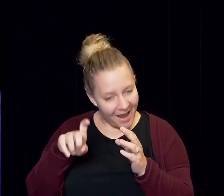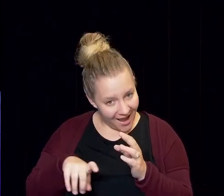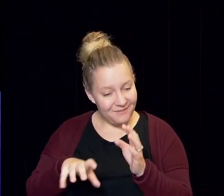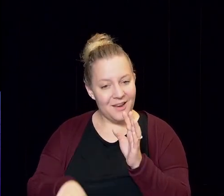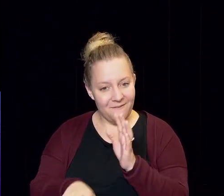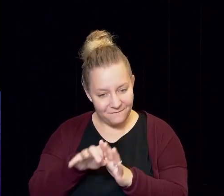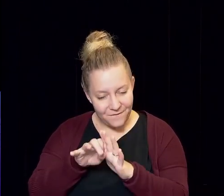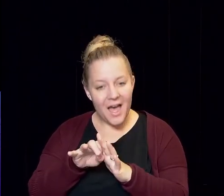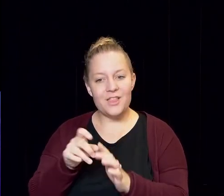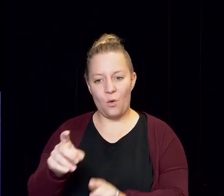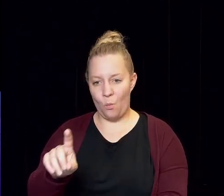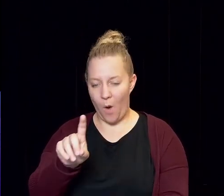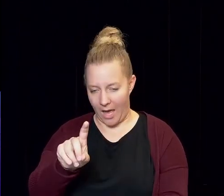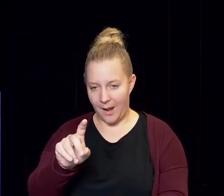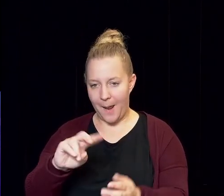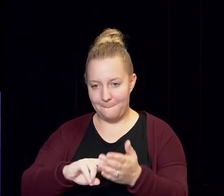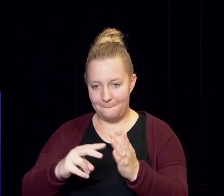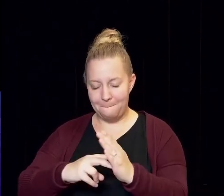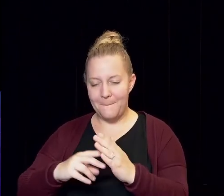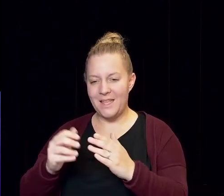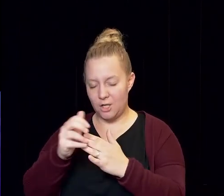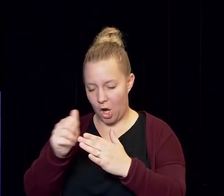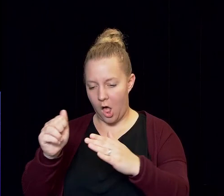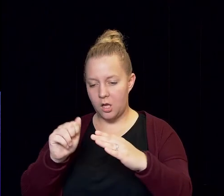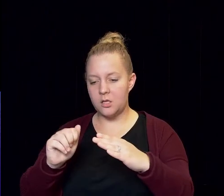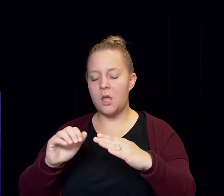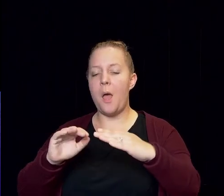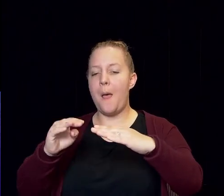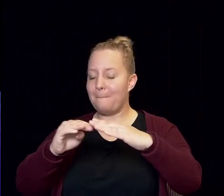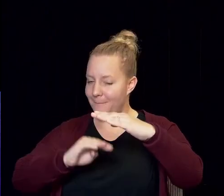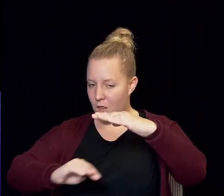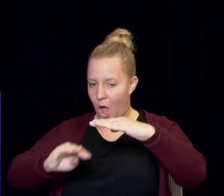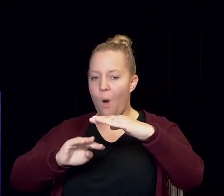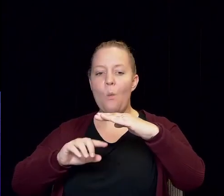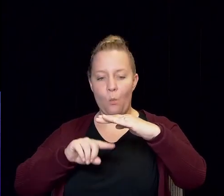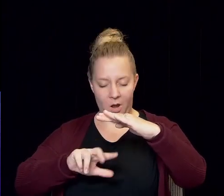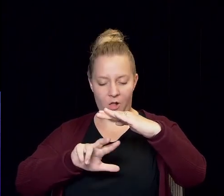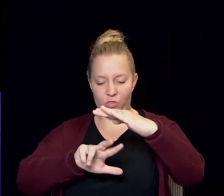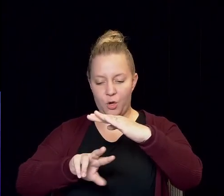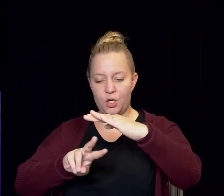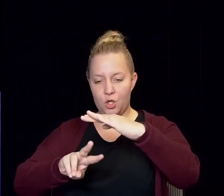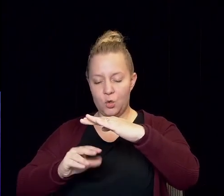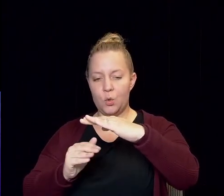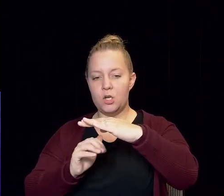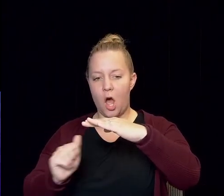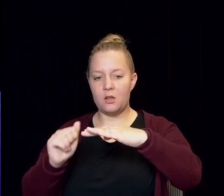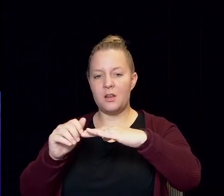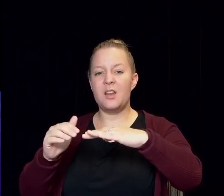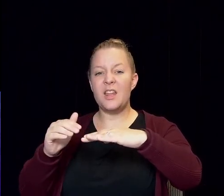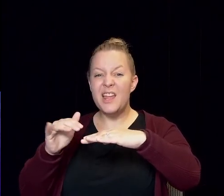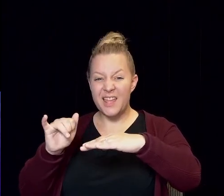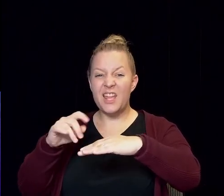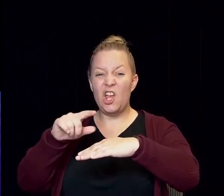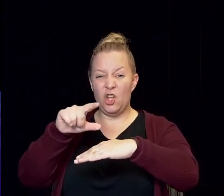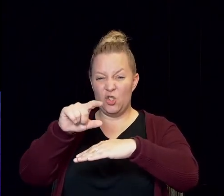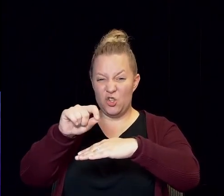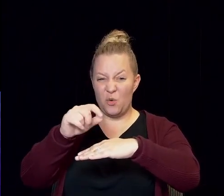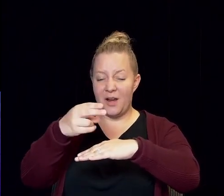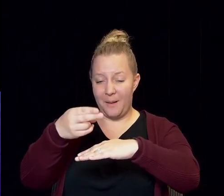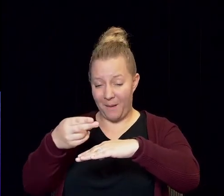in the denominator. So I know that $32, the original amount was 20